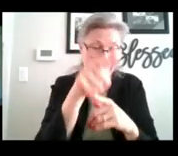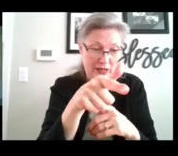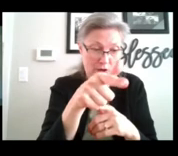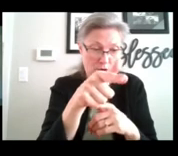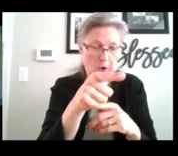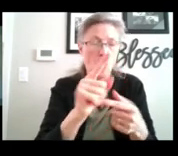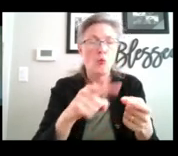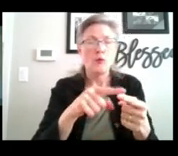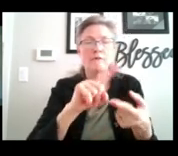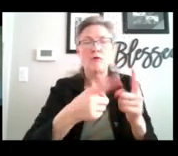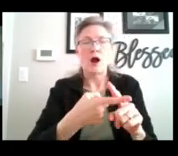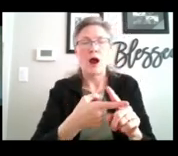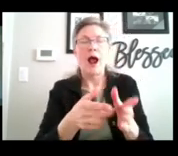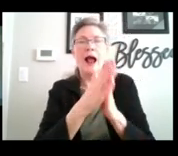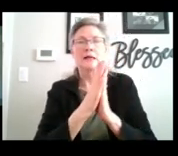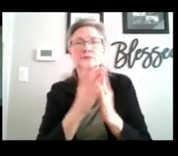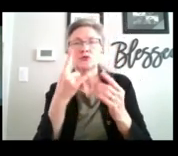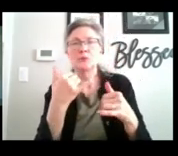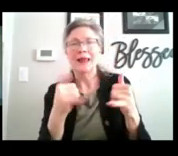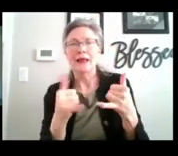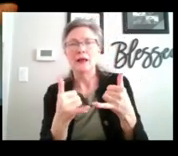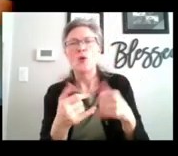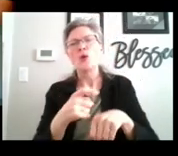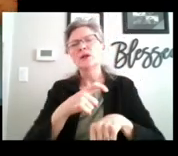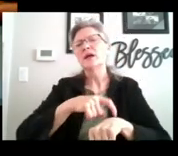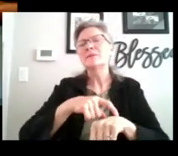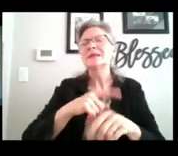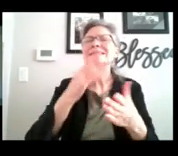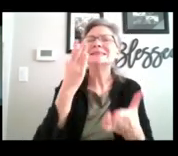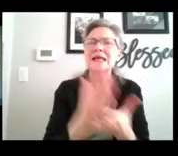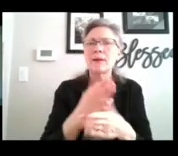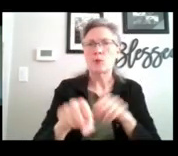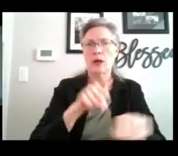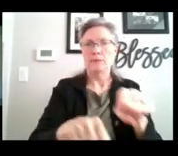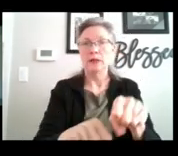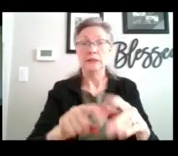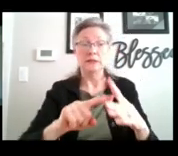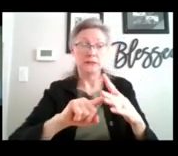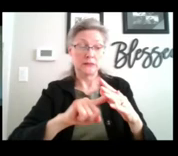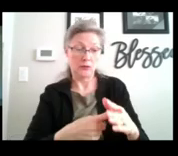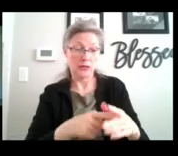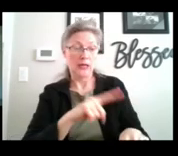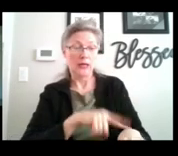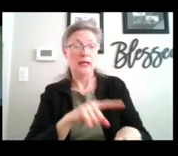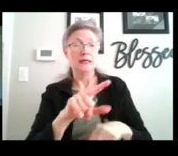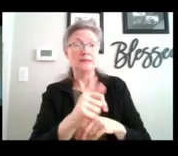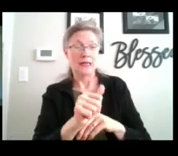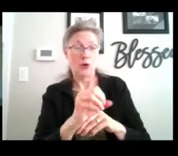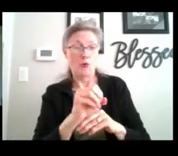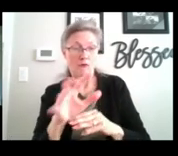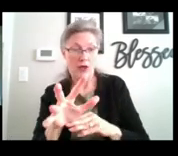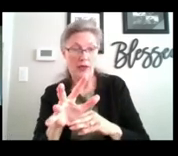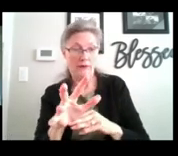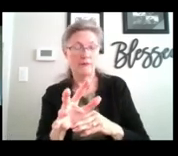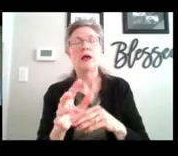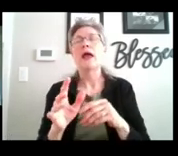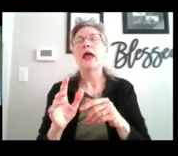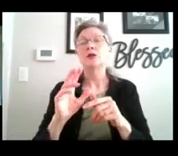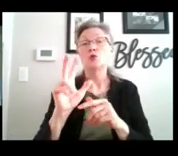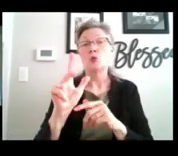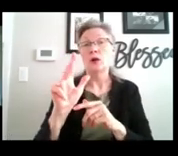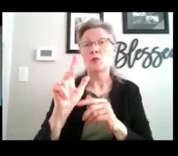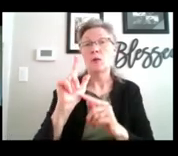stop riding his bike? So we know that he started riding at 10:05 and he stopped at some time that was 23 minutes